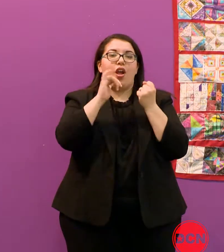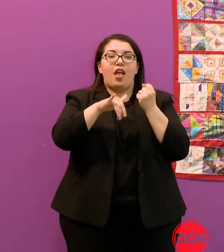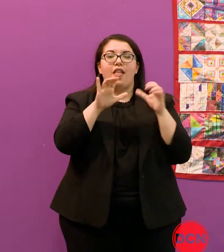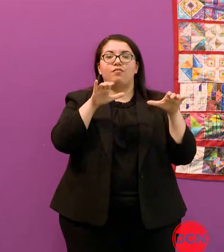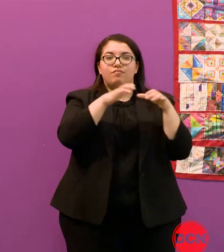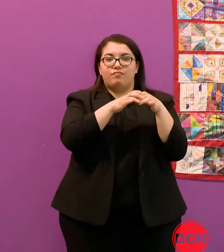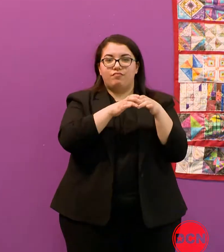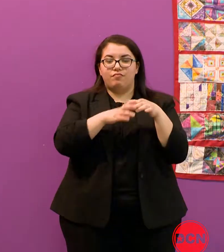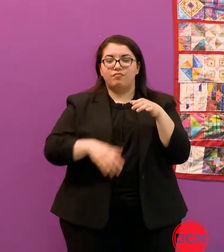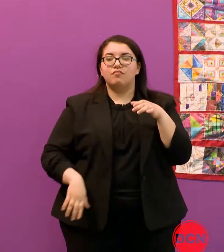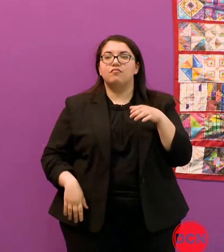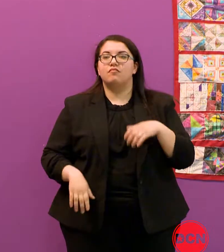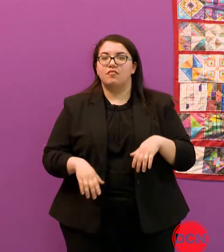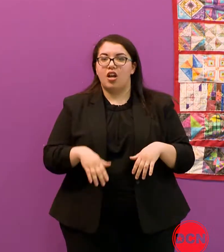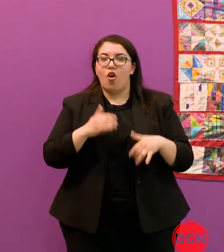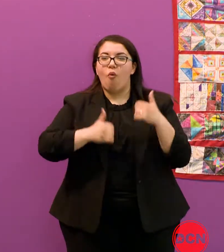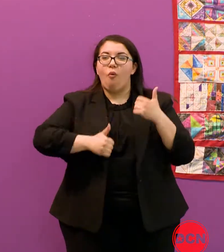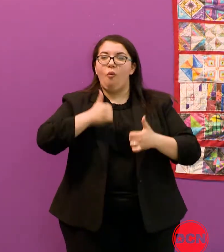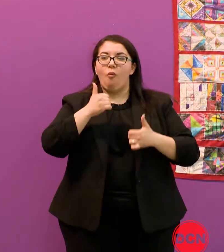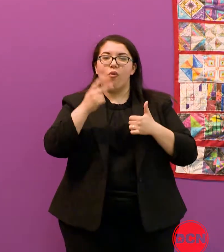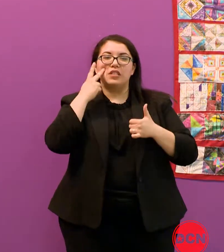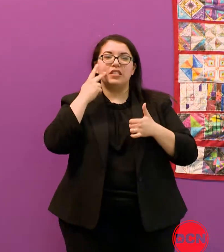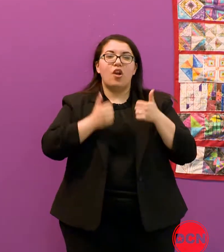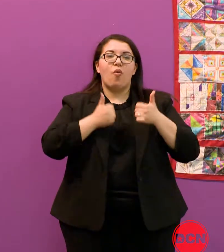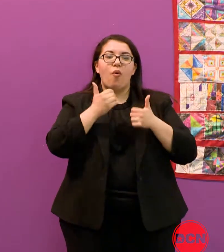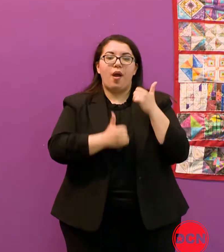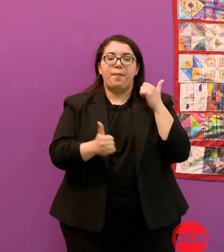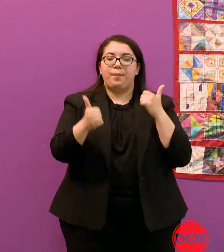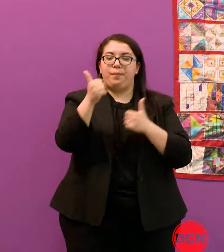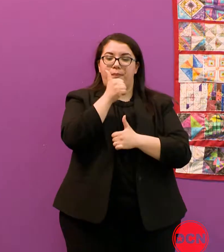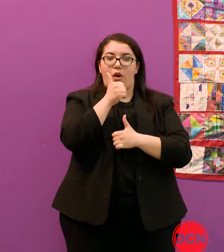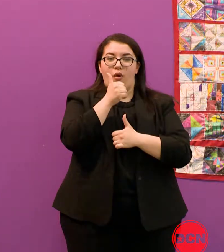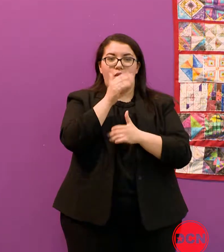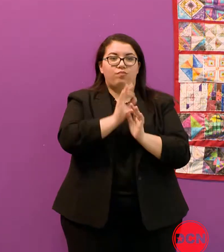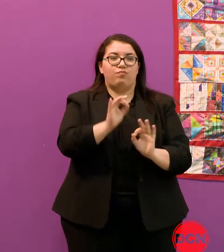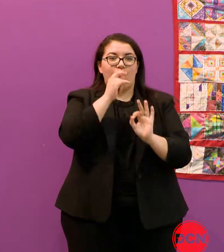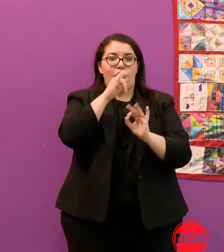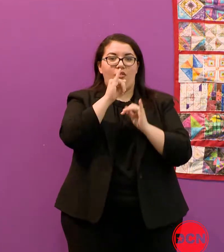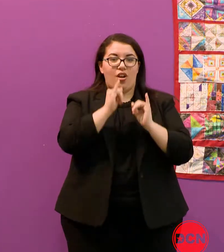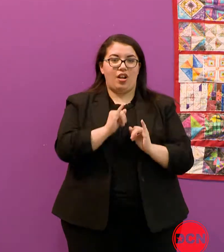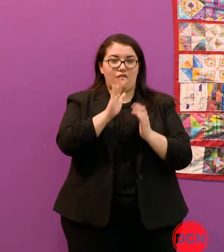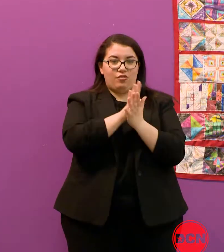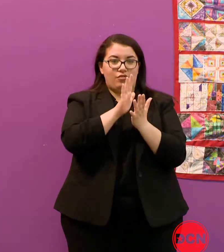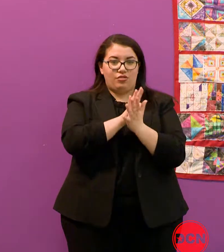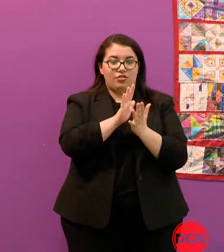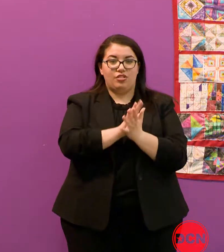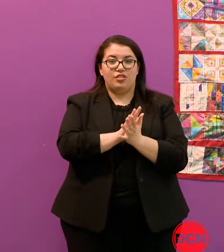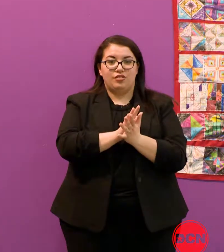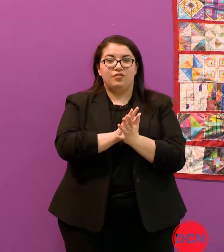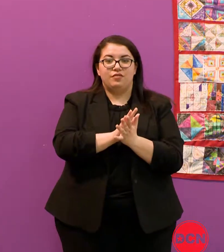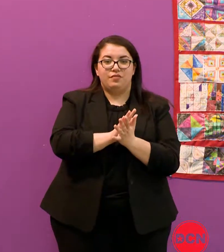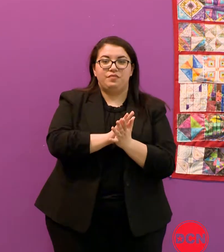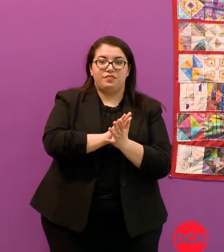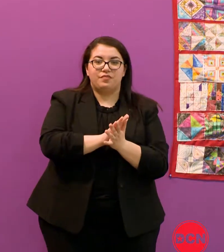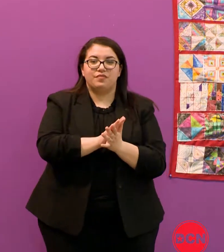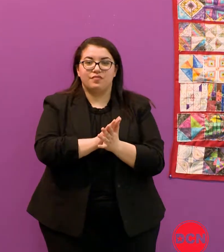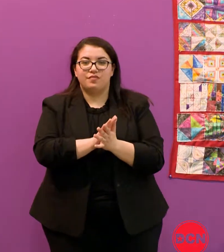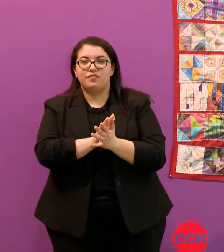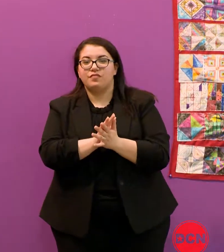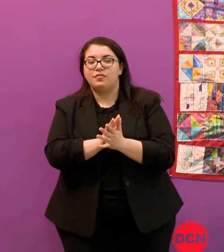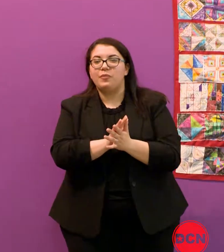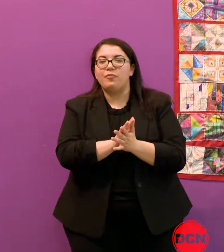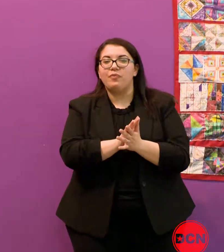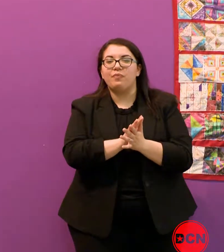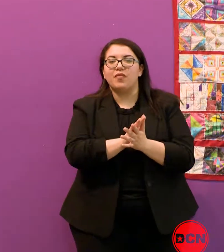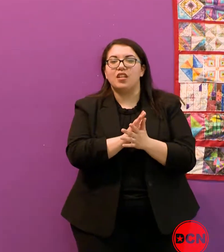which category got the most money on your individual sheet. All right, ready? I'm gonna pick at random. How many people put the